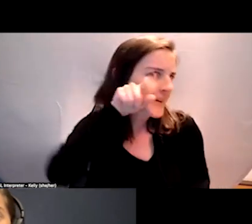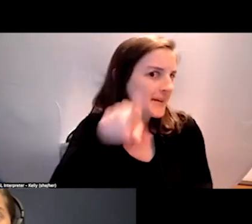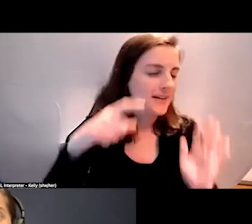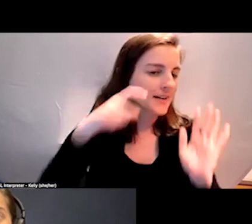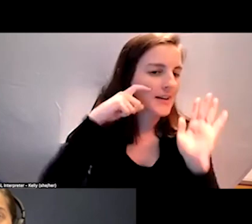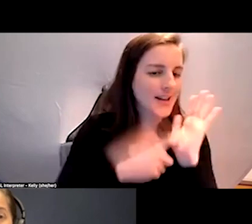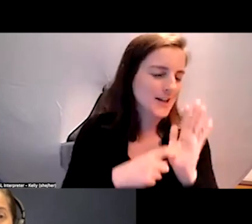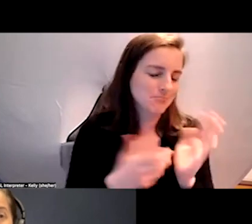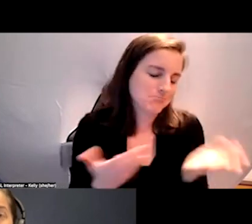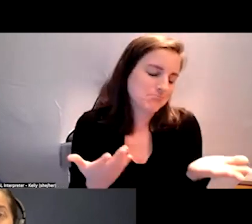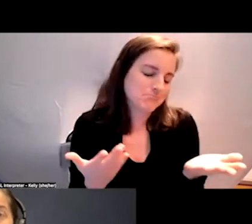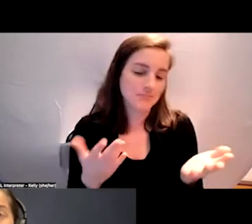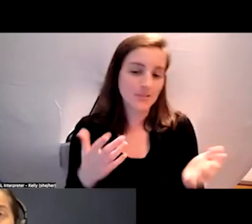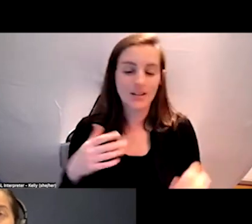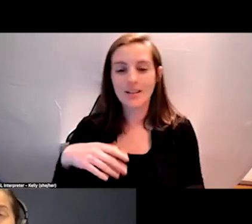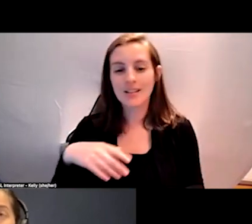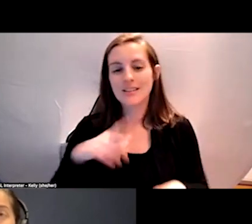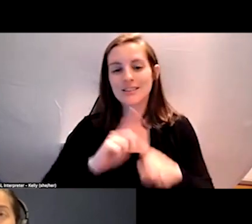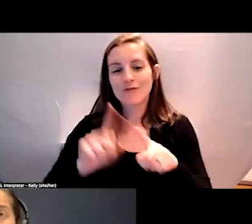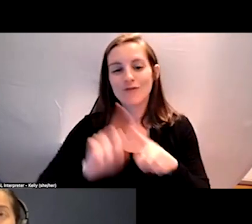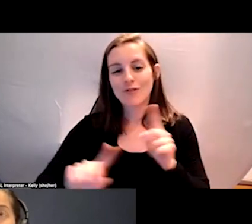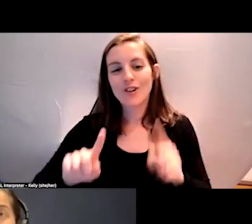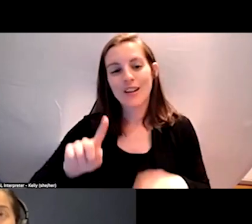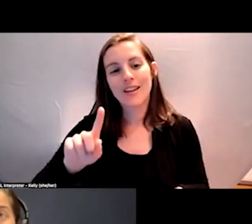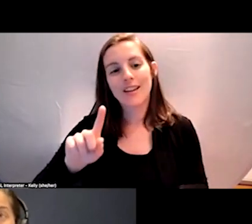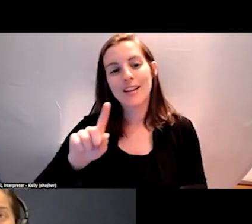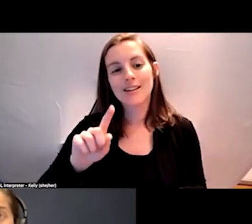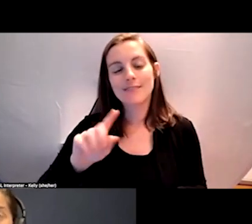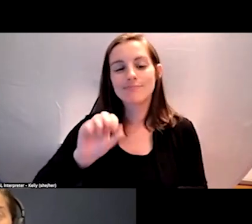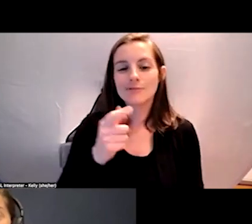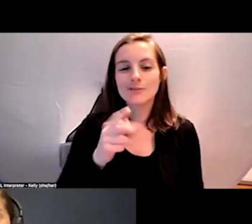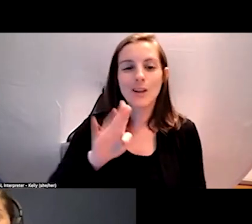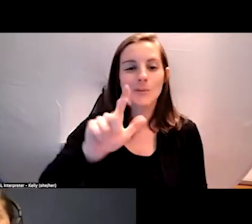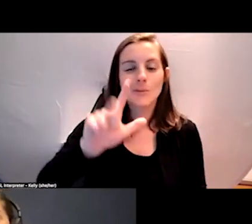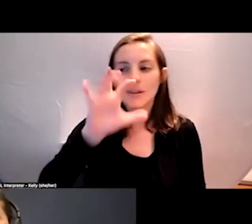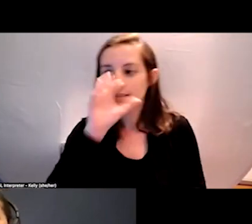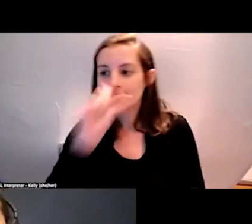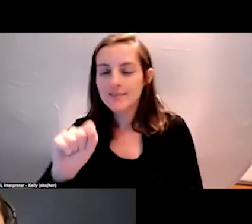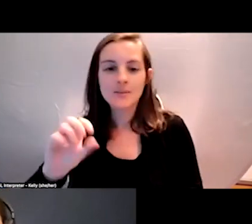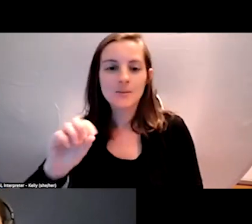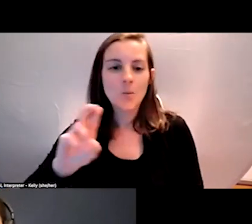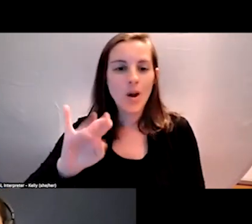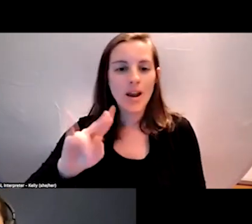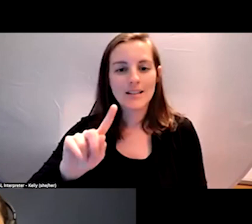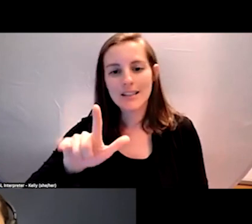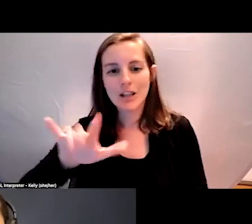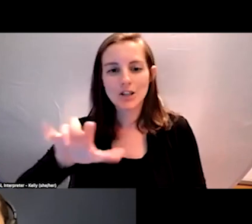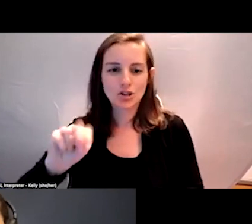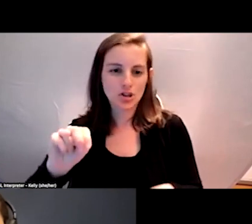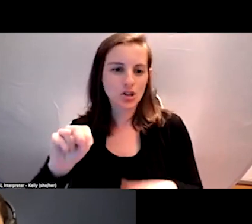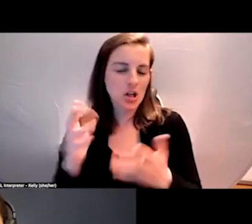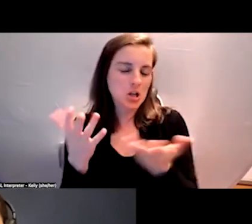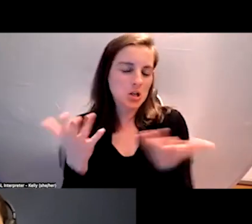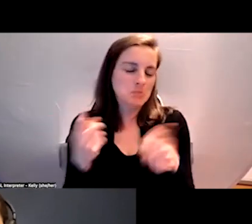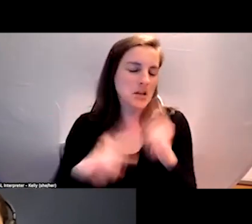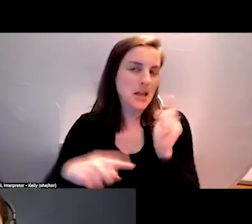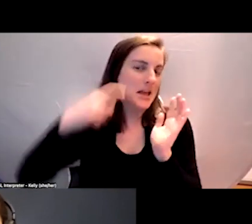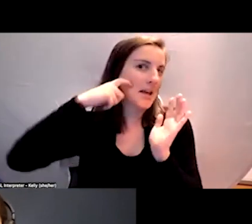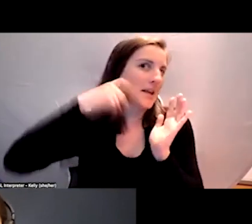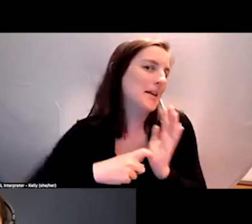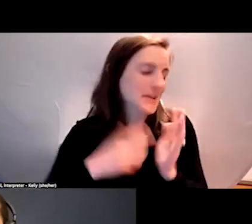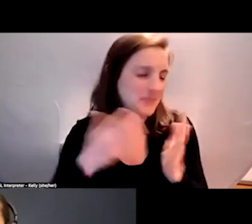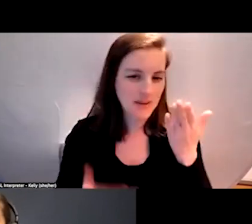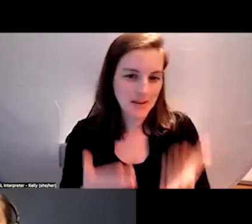there's multiple different sexual orientations, but looking at least just the diversity of experiences or how people speak,